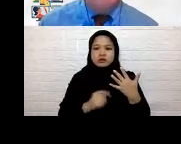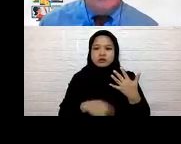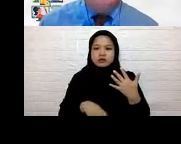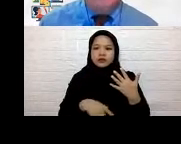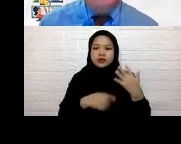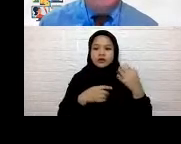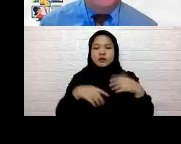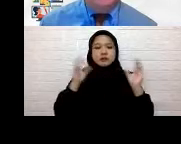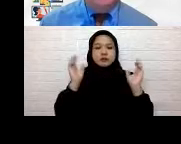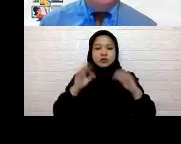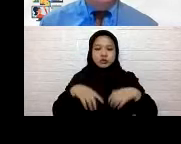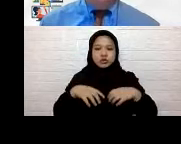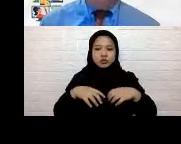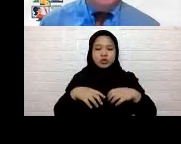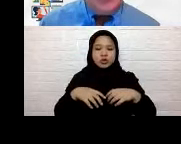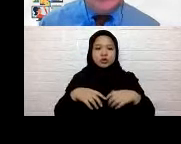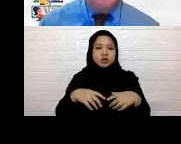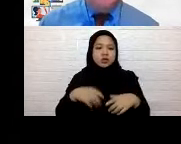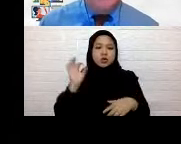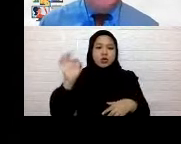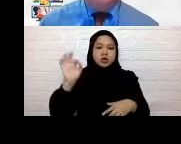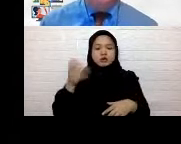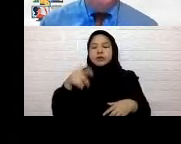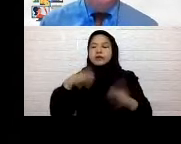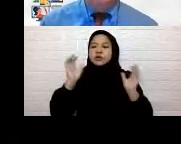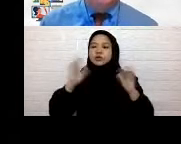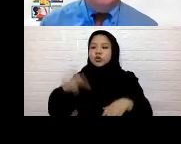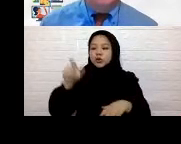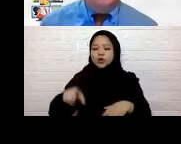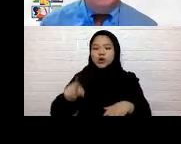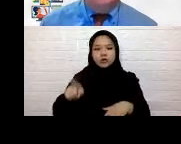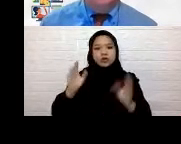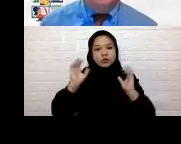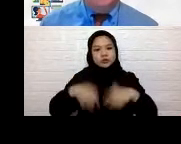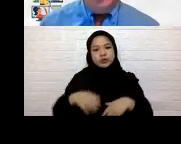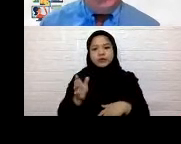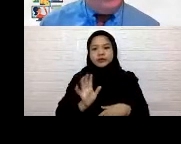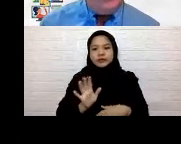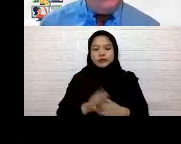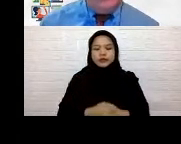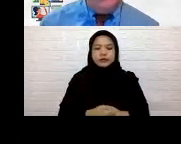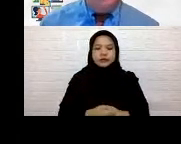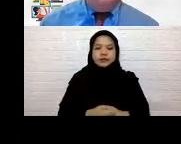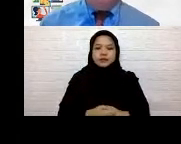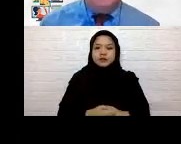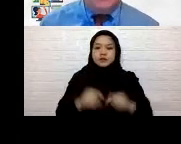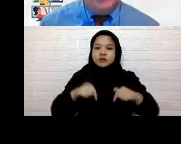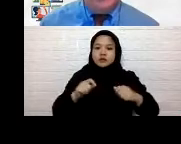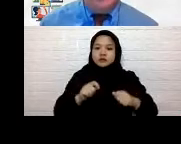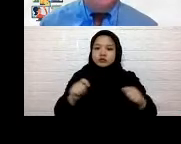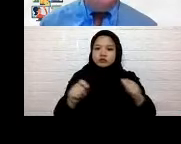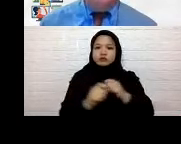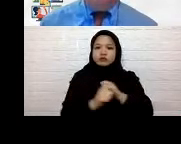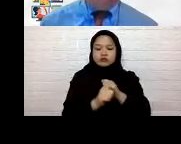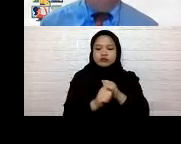never meet in person. It changes the nature of informed consent. Ordinarily, we would sit with